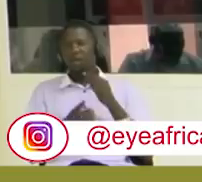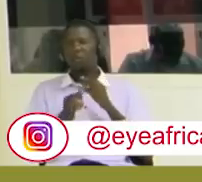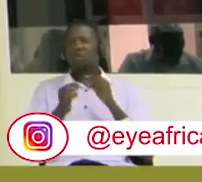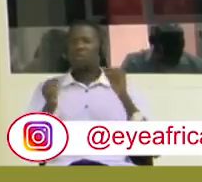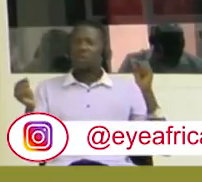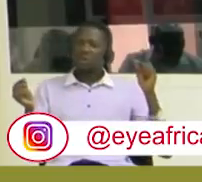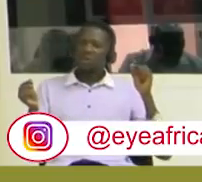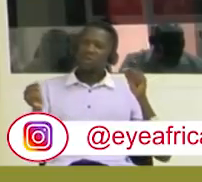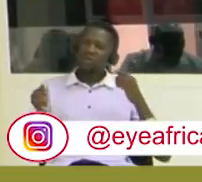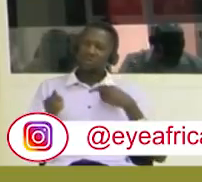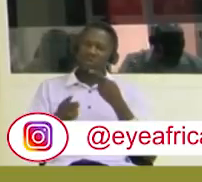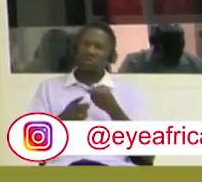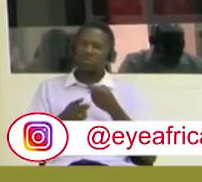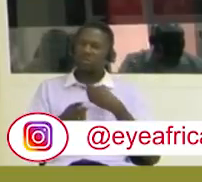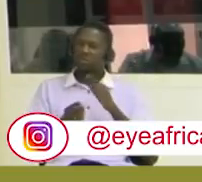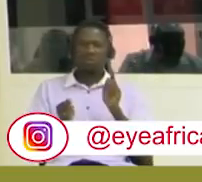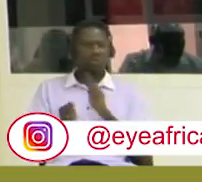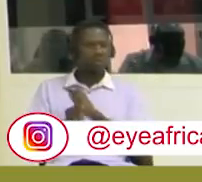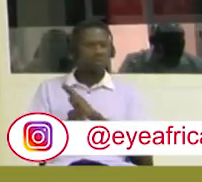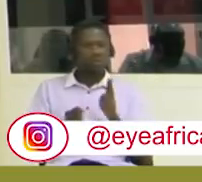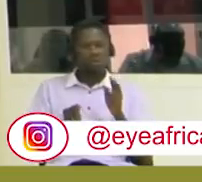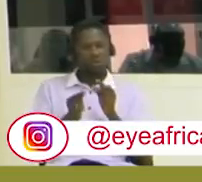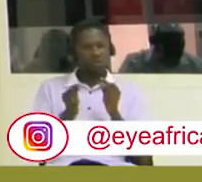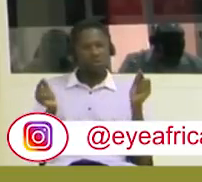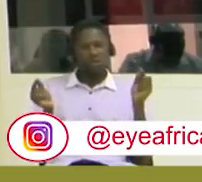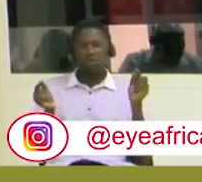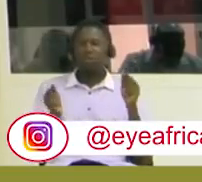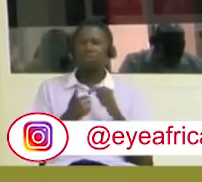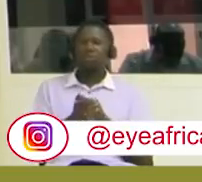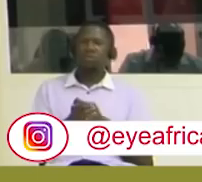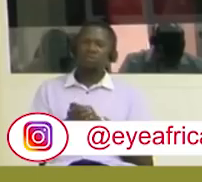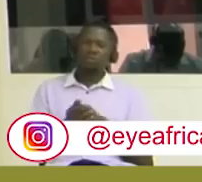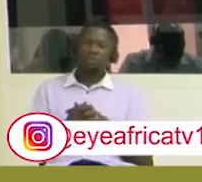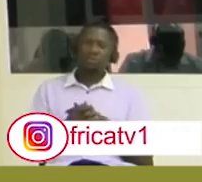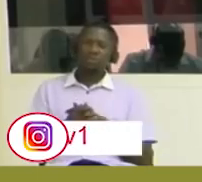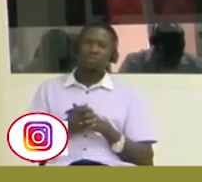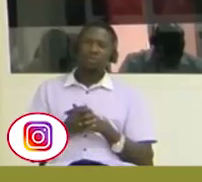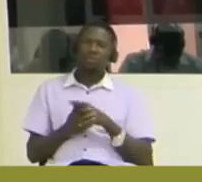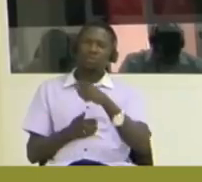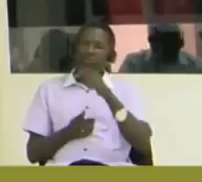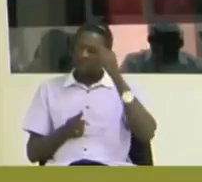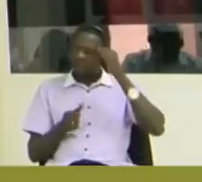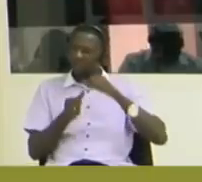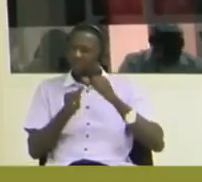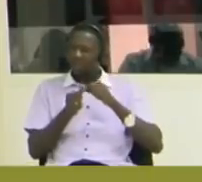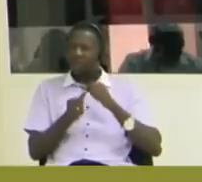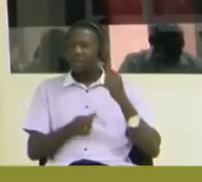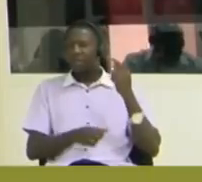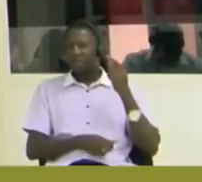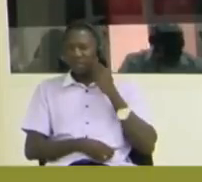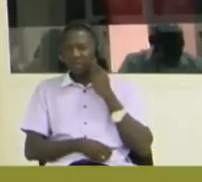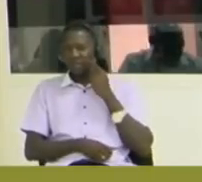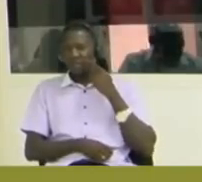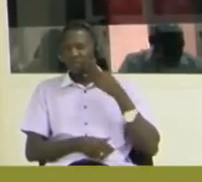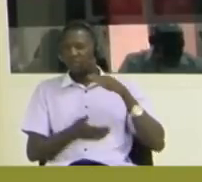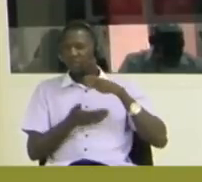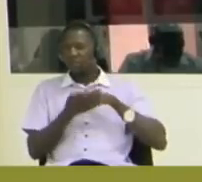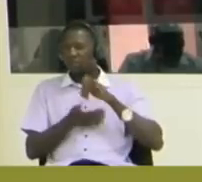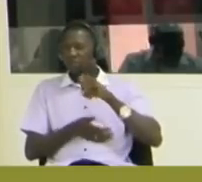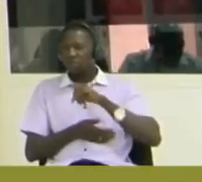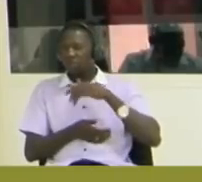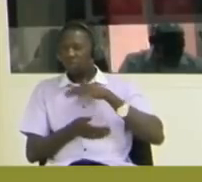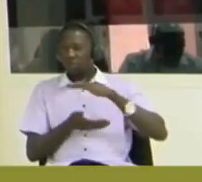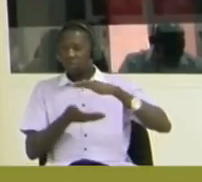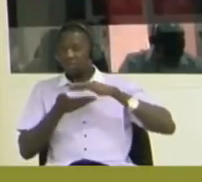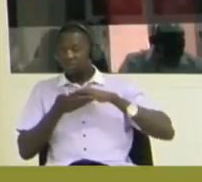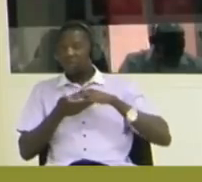was, but it was not long. Do you recall the day on which you received the information that the finance